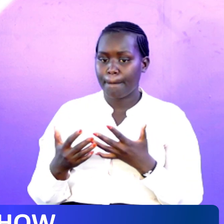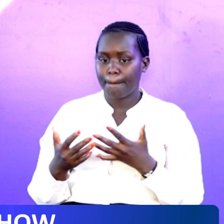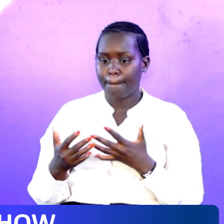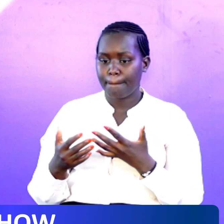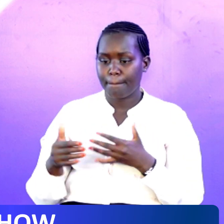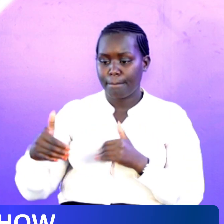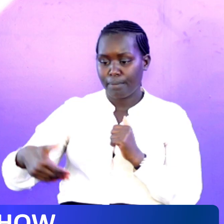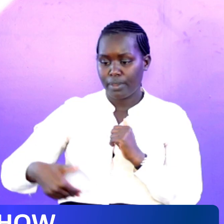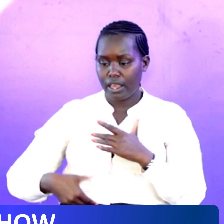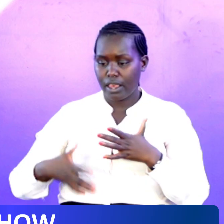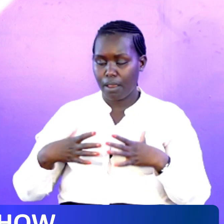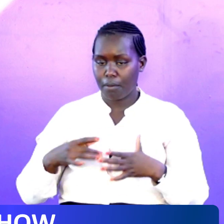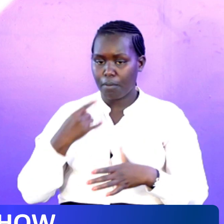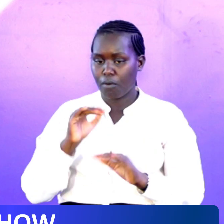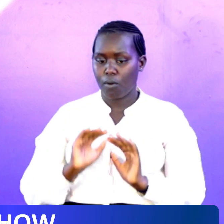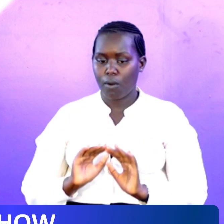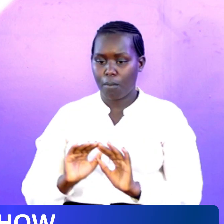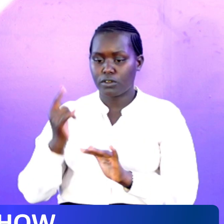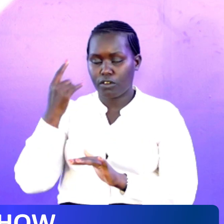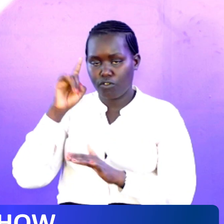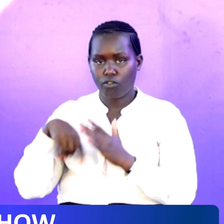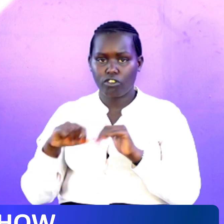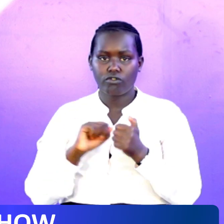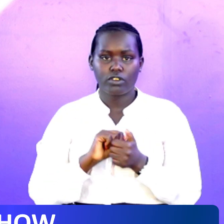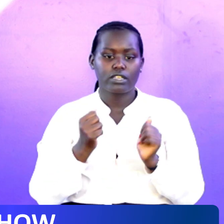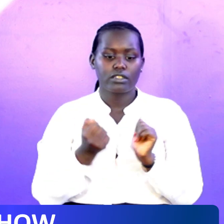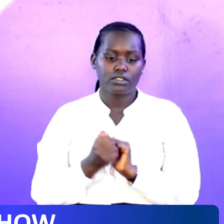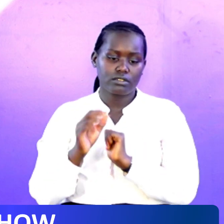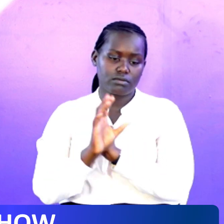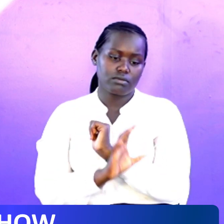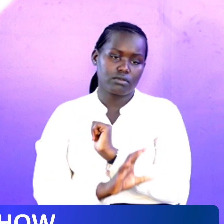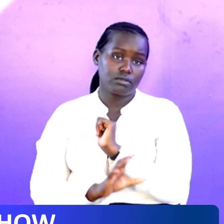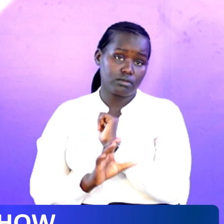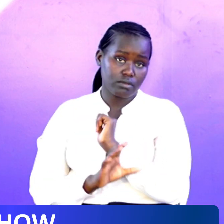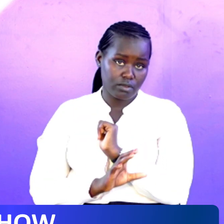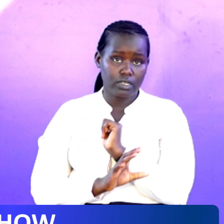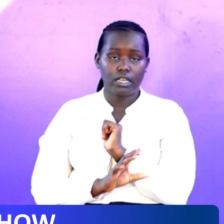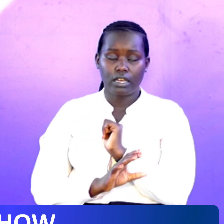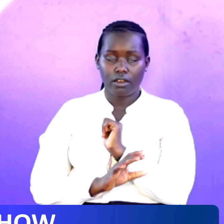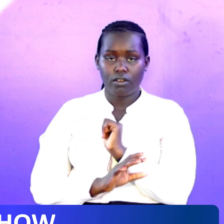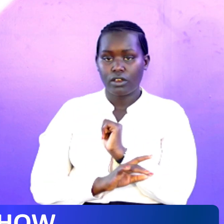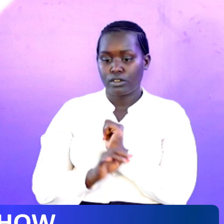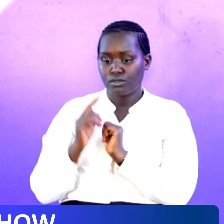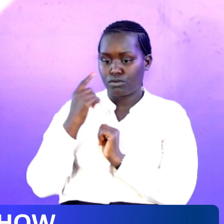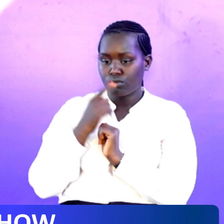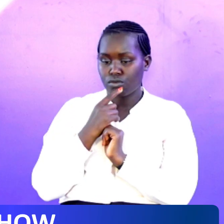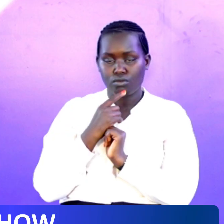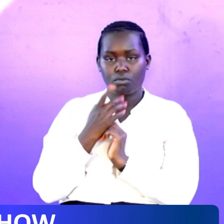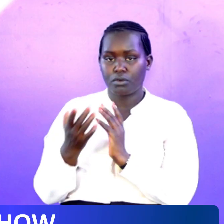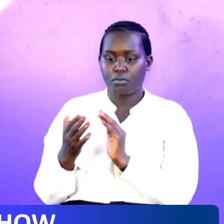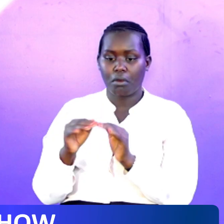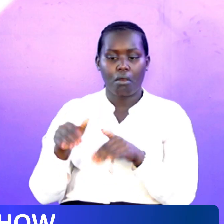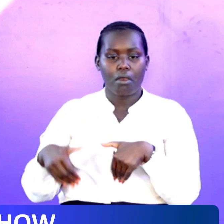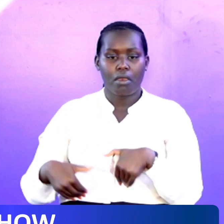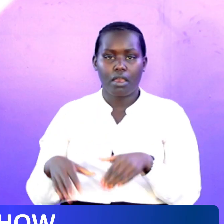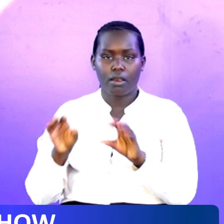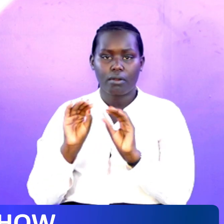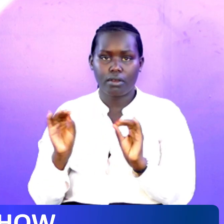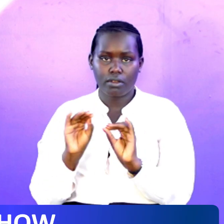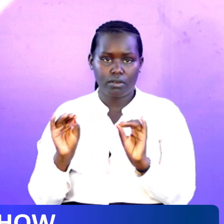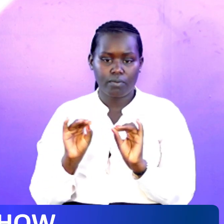people who are pushing for a change in this country currently, as those who are already no longer young, they